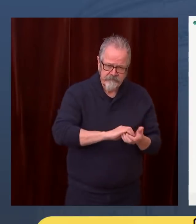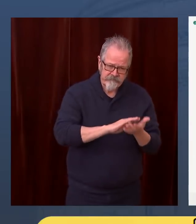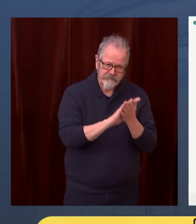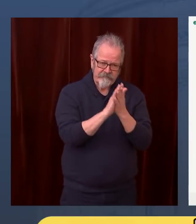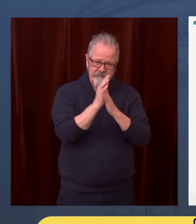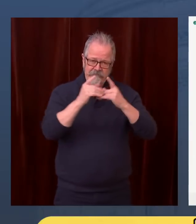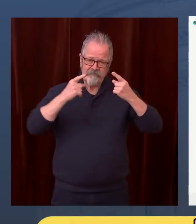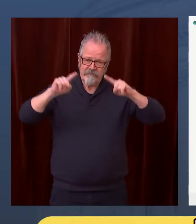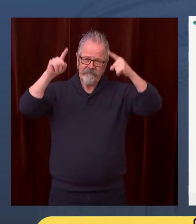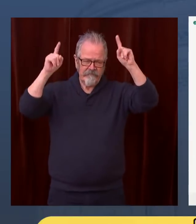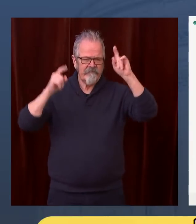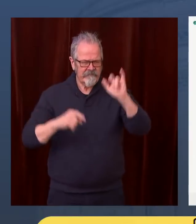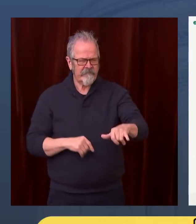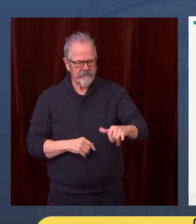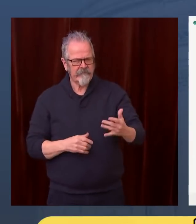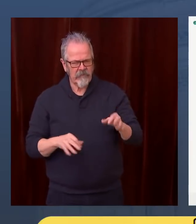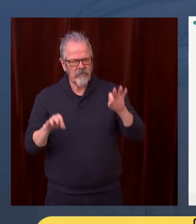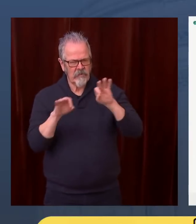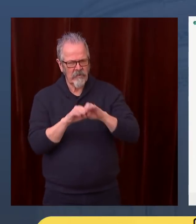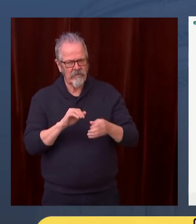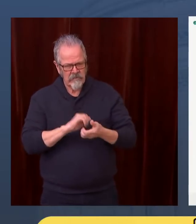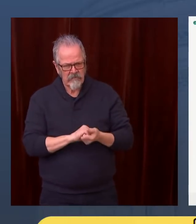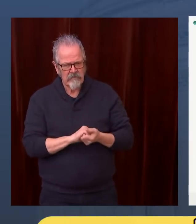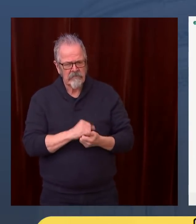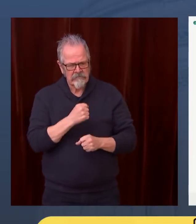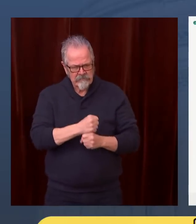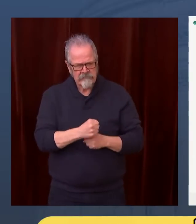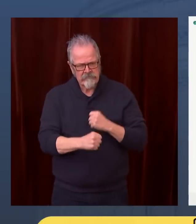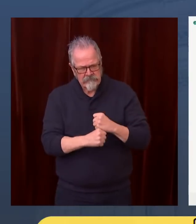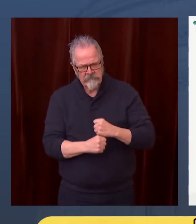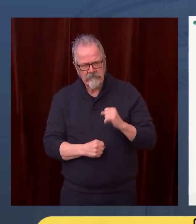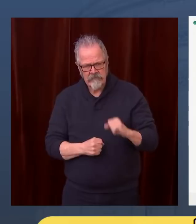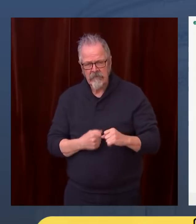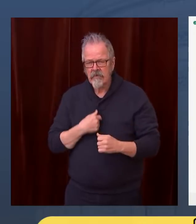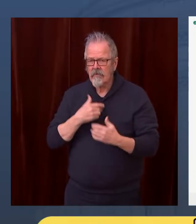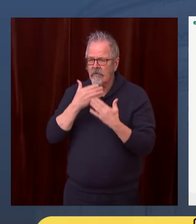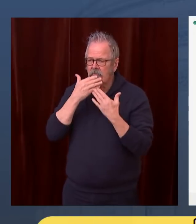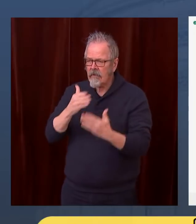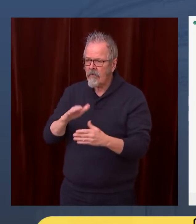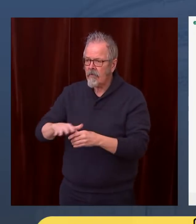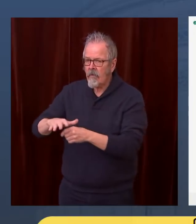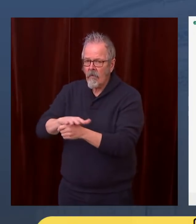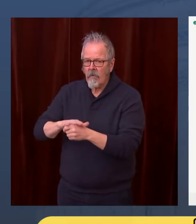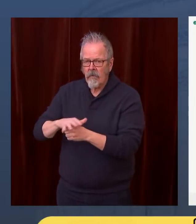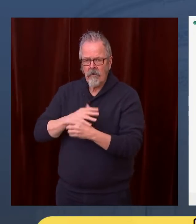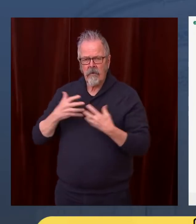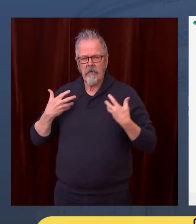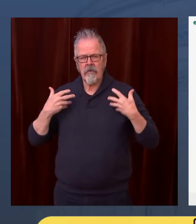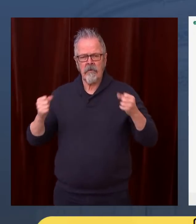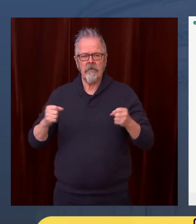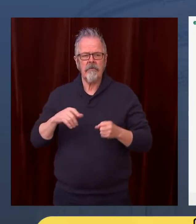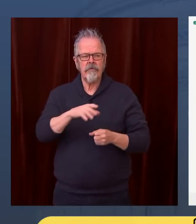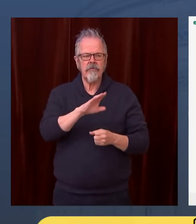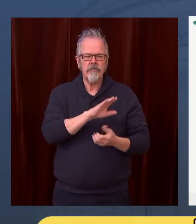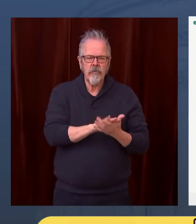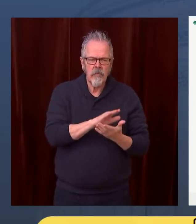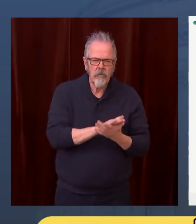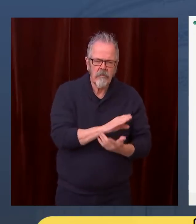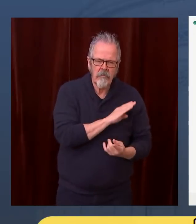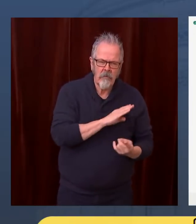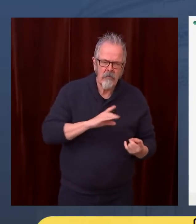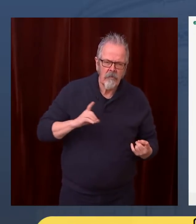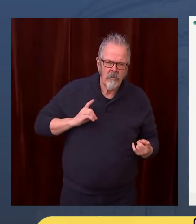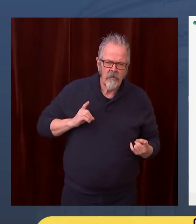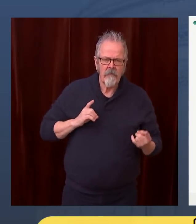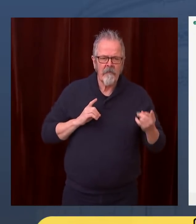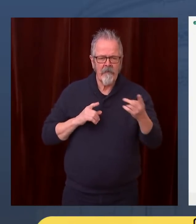to all of our local health officials who have complicated jobs, our school board members. They're making decisions every day about